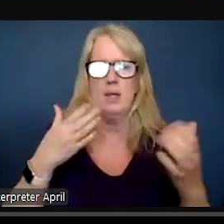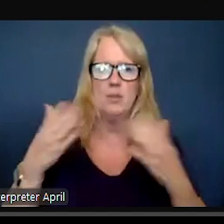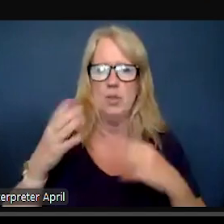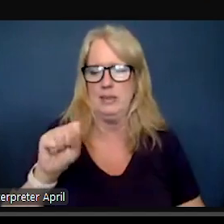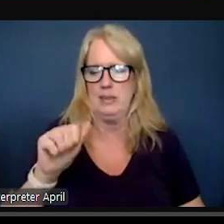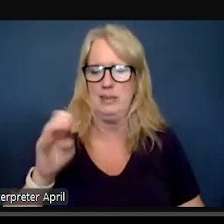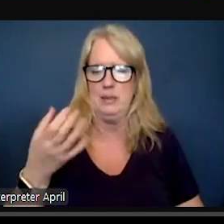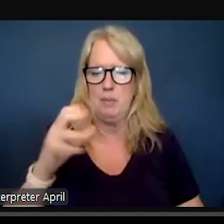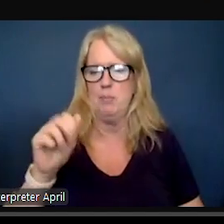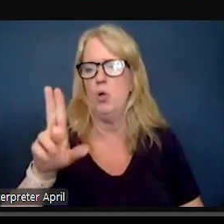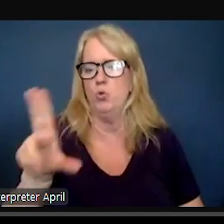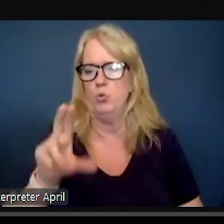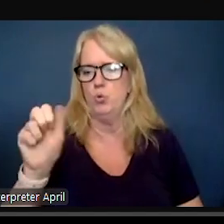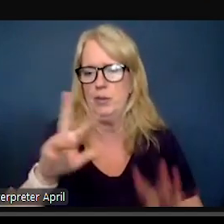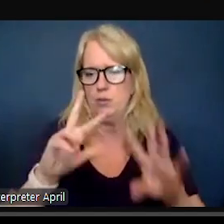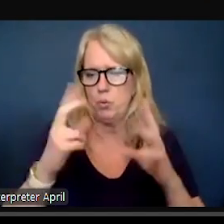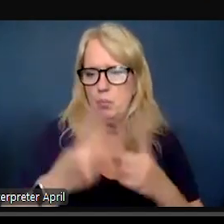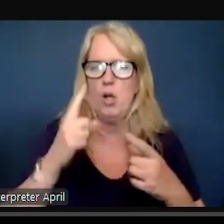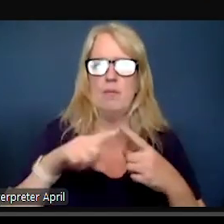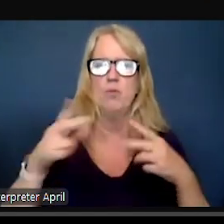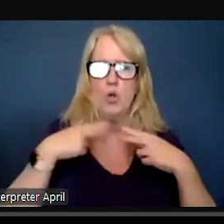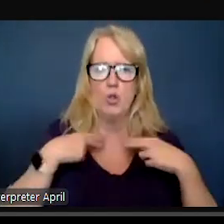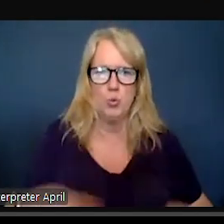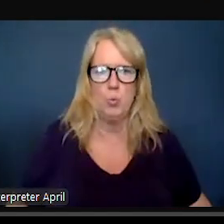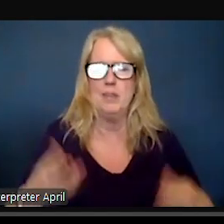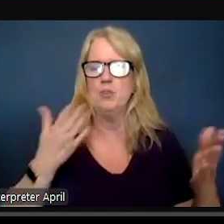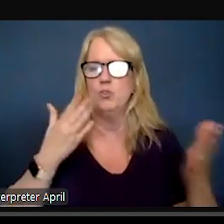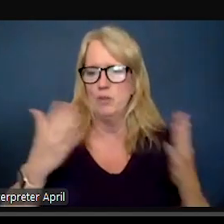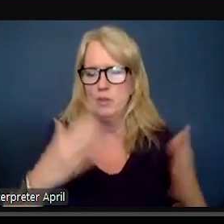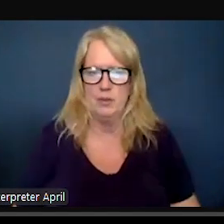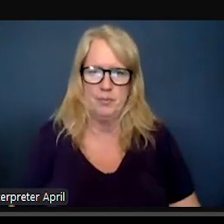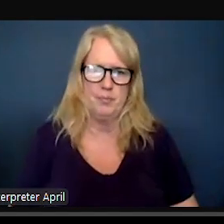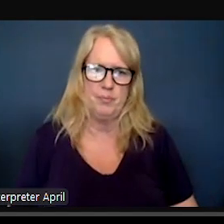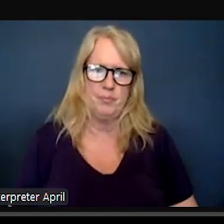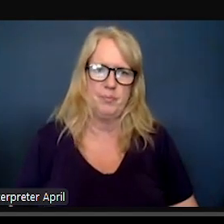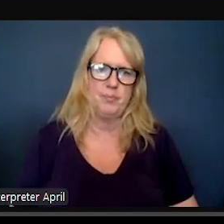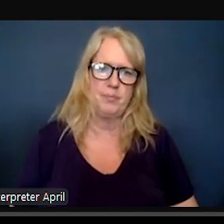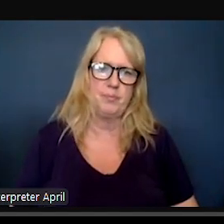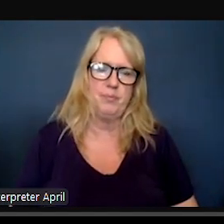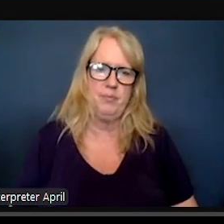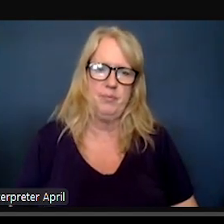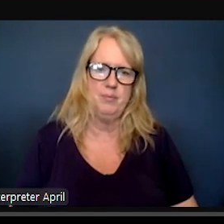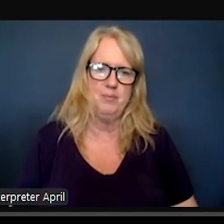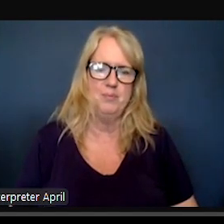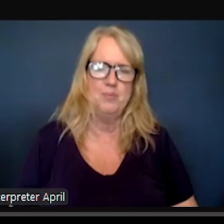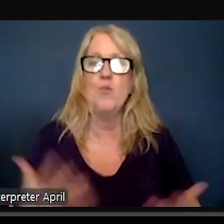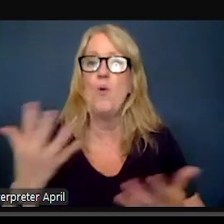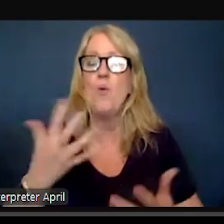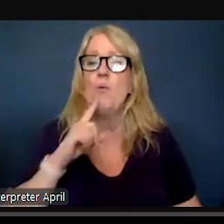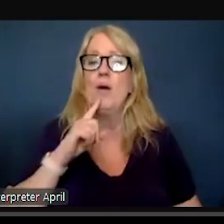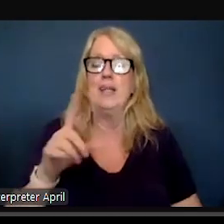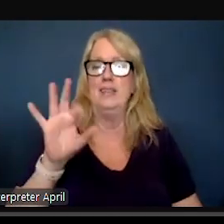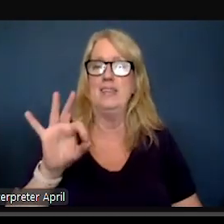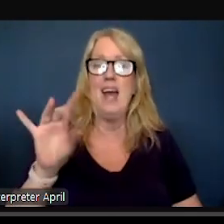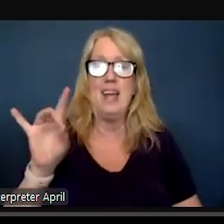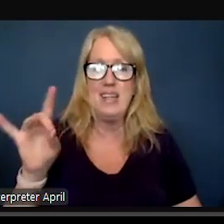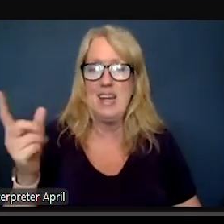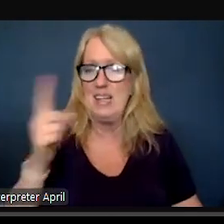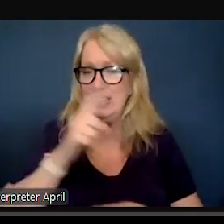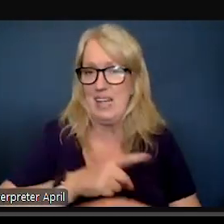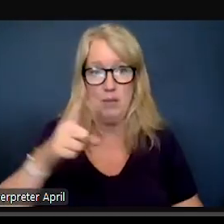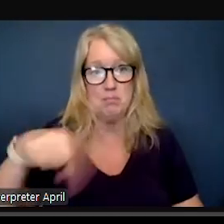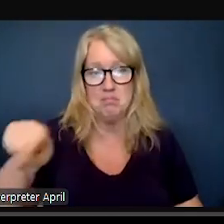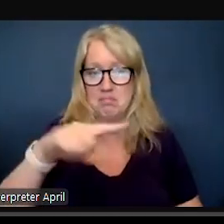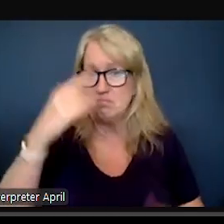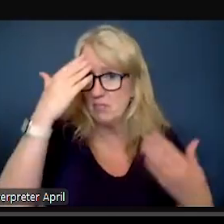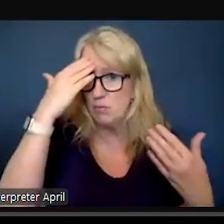SAMHSA, or the U.S. Department of Health and Human Services. What is 988 Day? For those of you who are